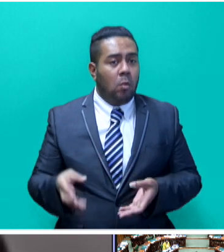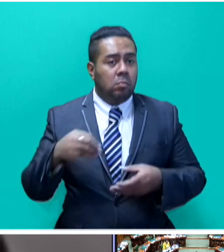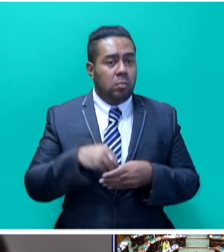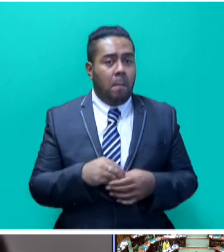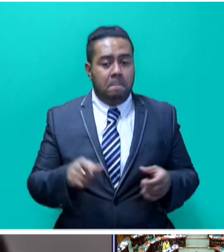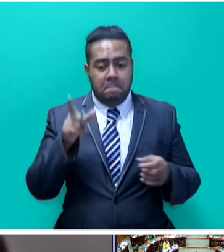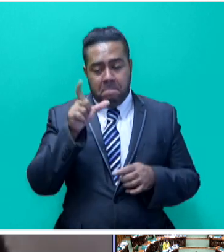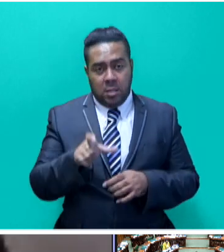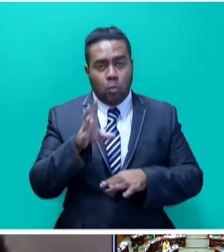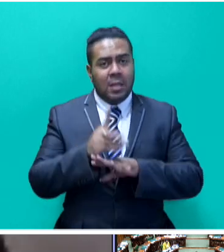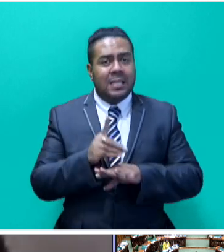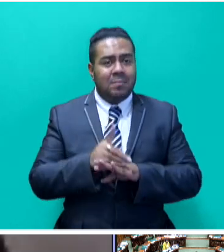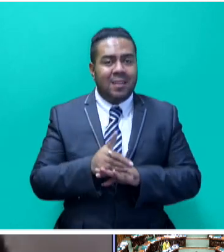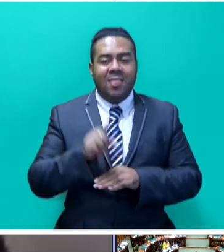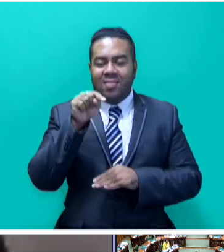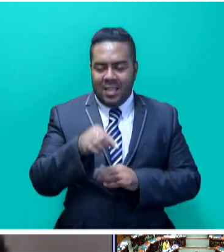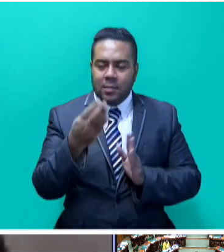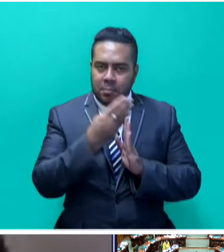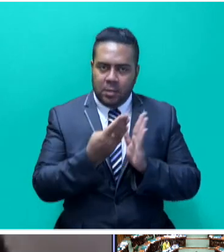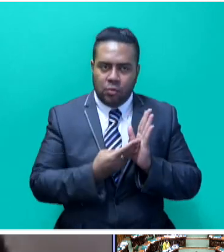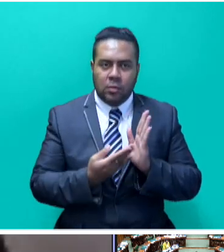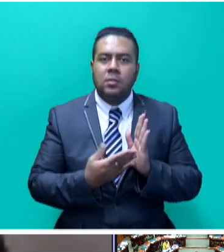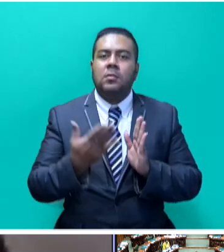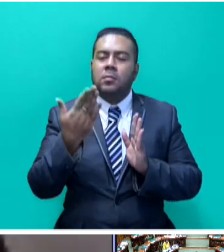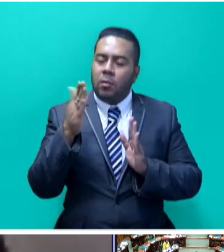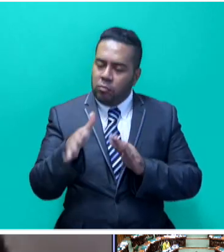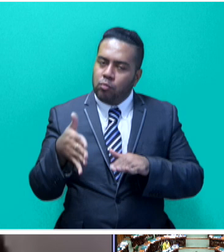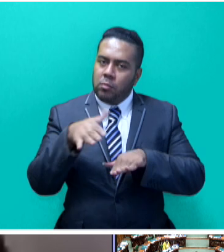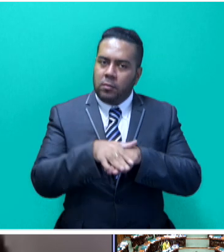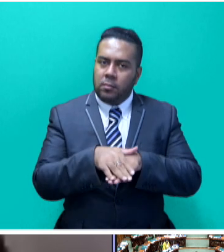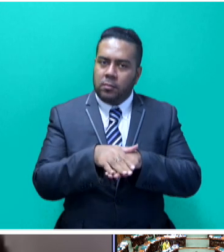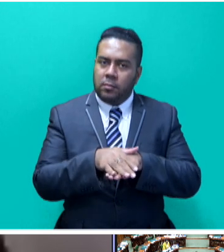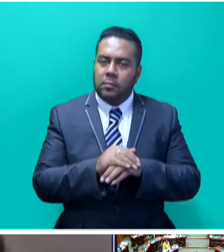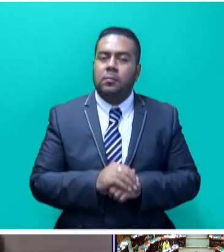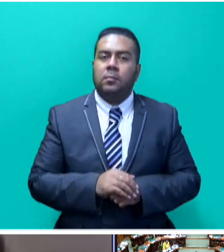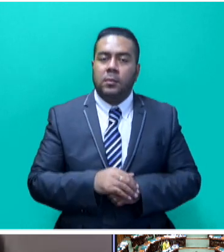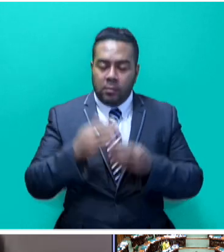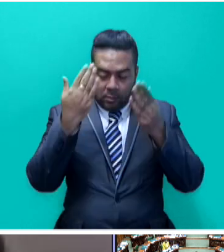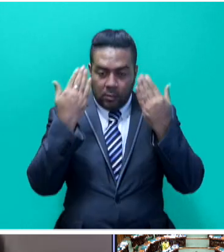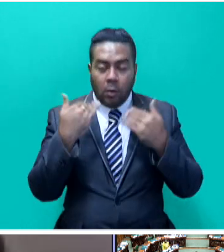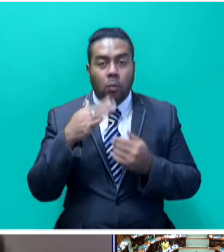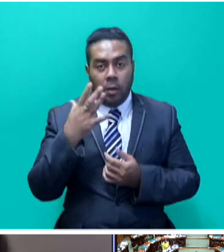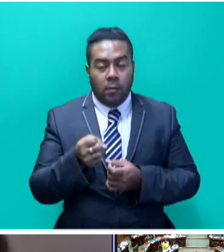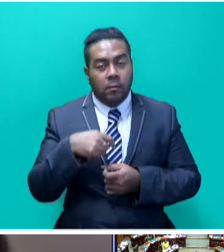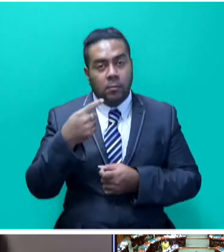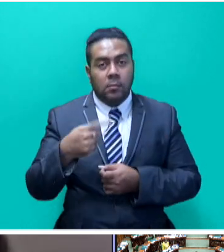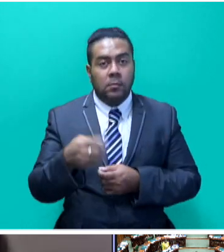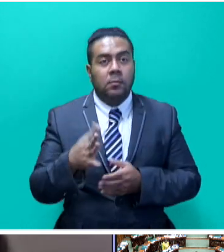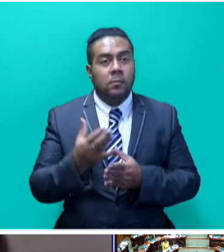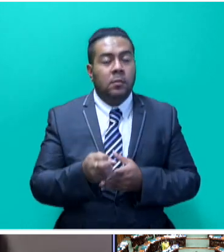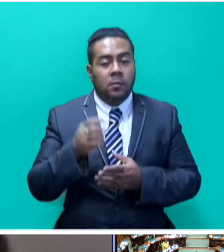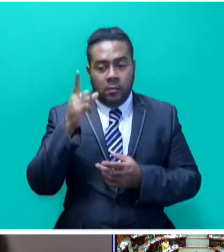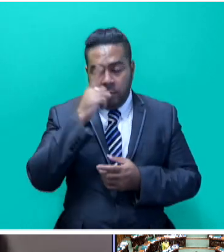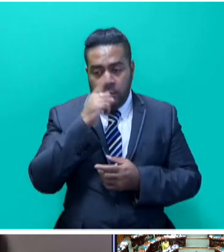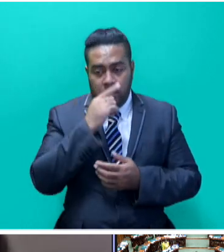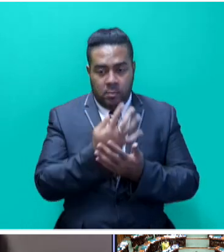with disability. This budget has actually got you covered. Mr. Speaker, sir, we have continued to deliver for Fijians because of the